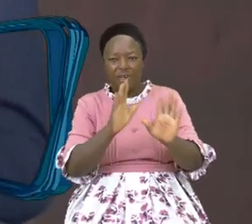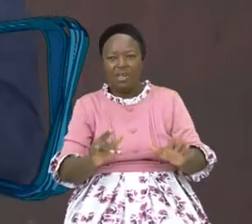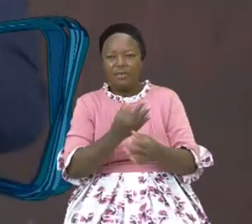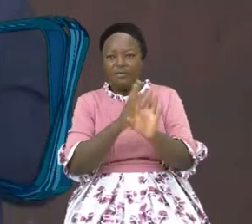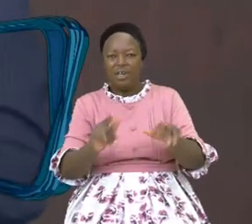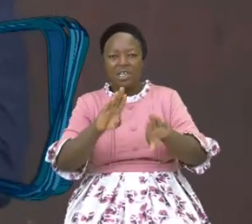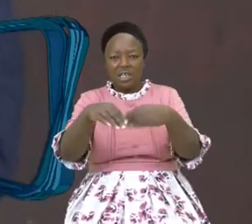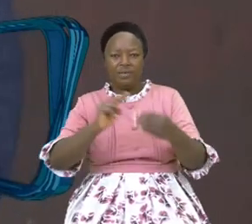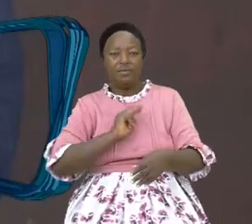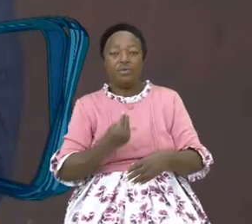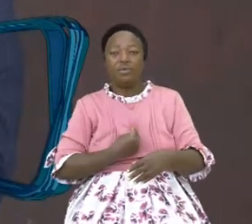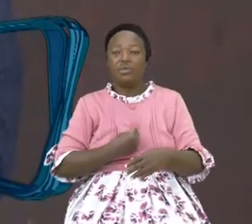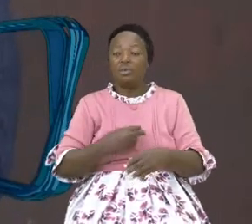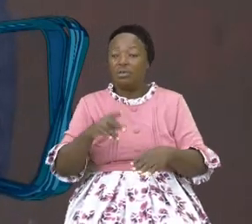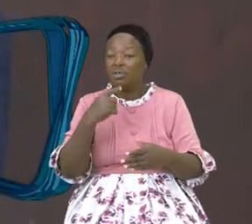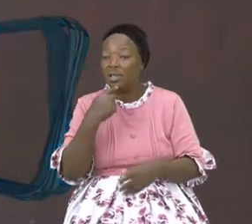freely give us?